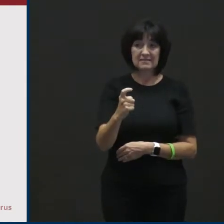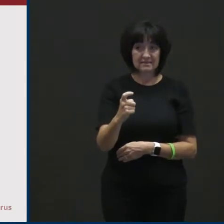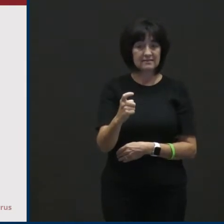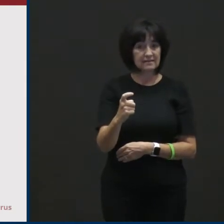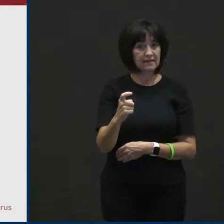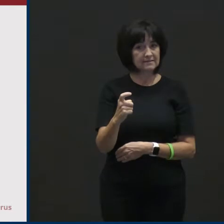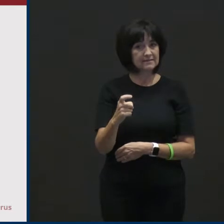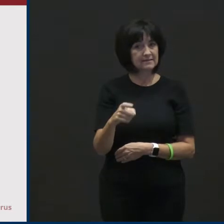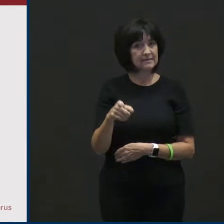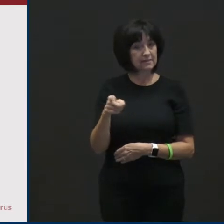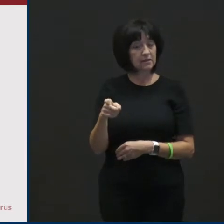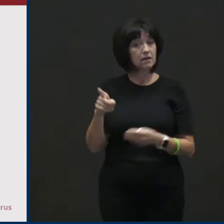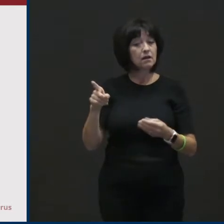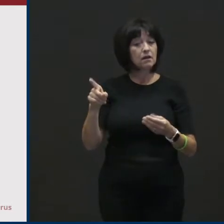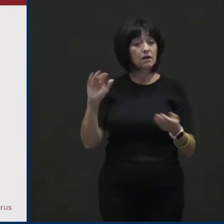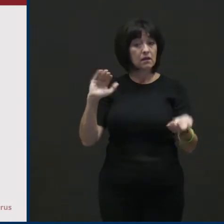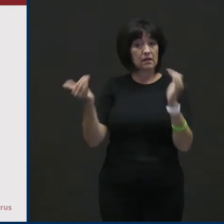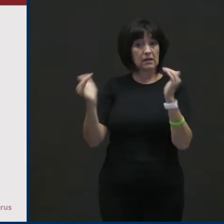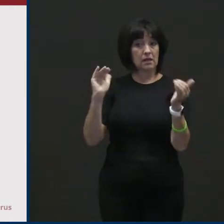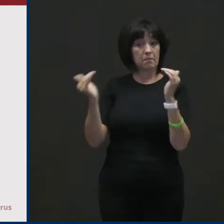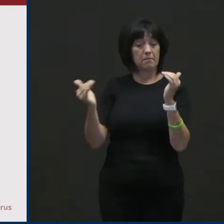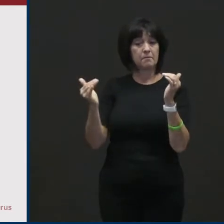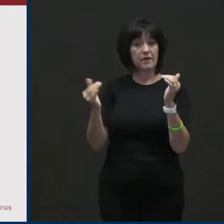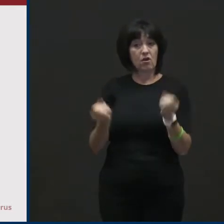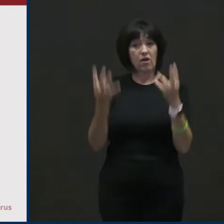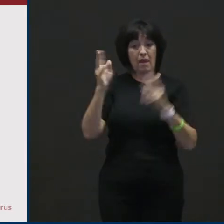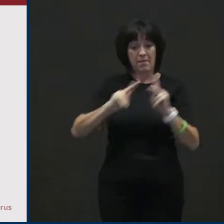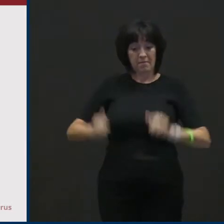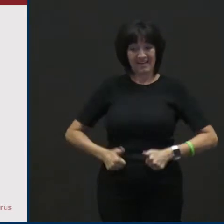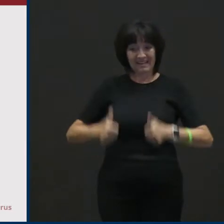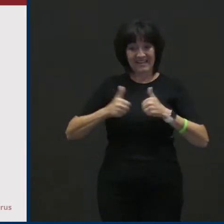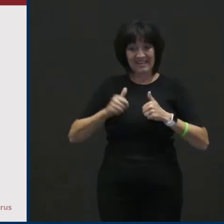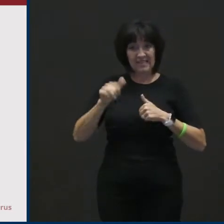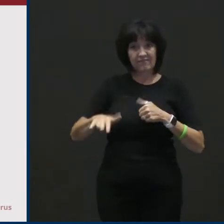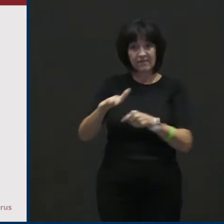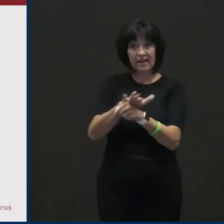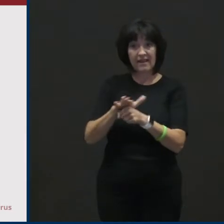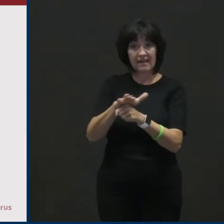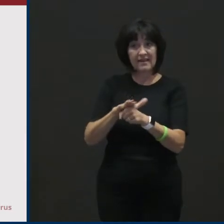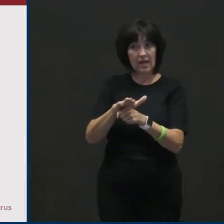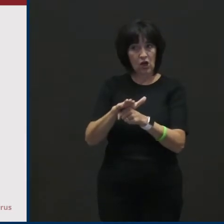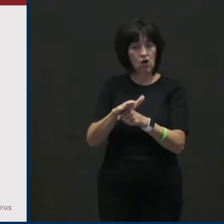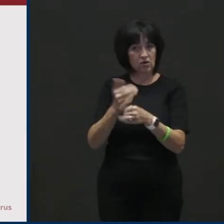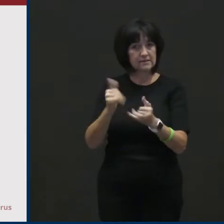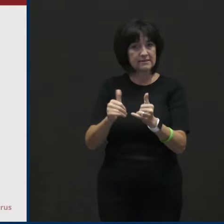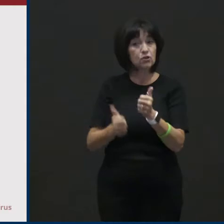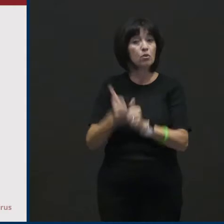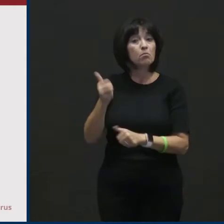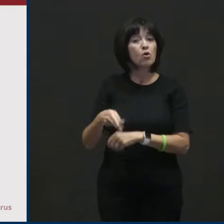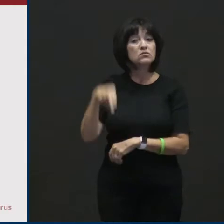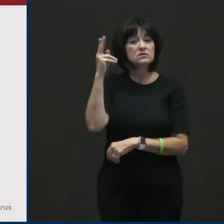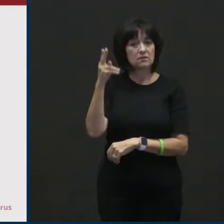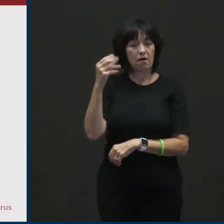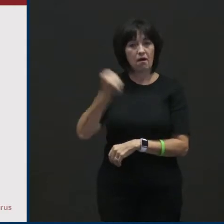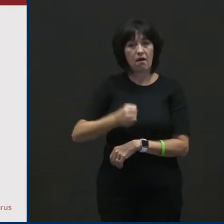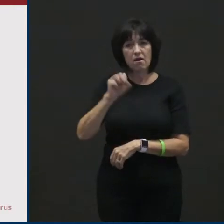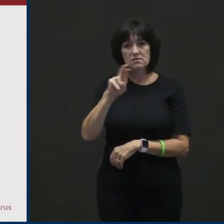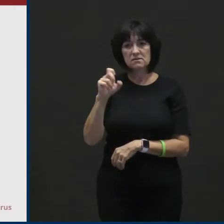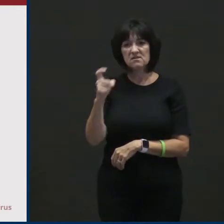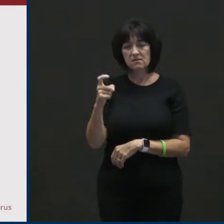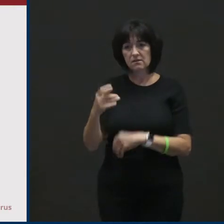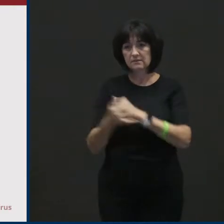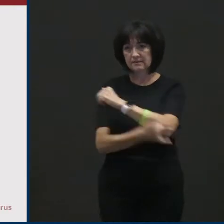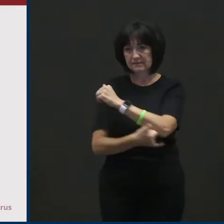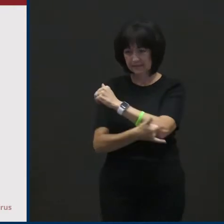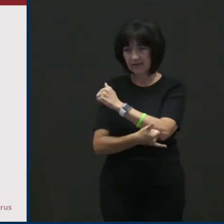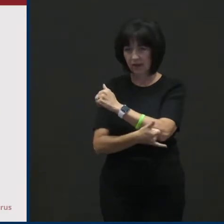inauspiciously leading with the number of cases per population, and really need to think about that and focus on the things that we can